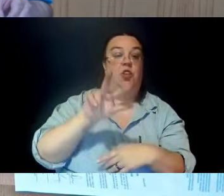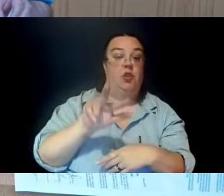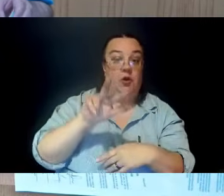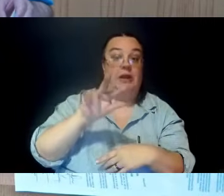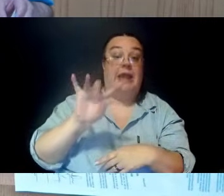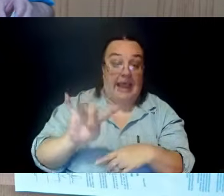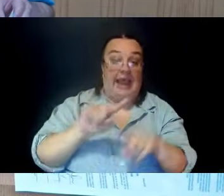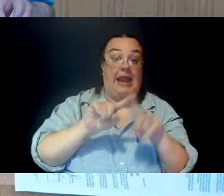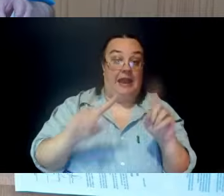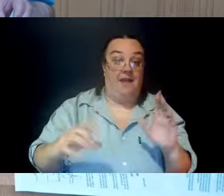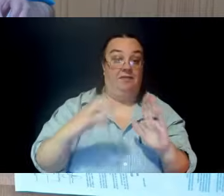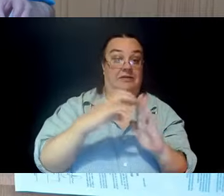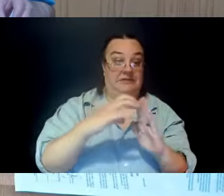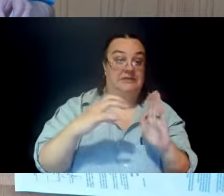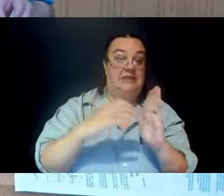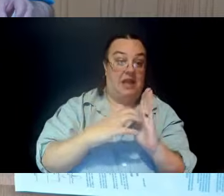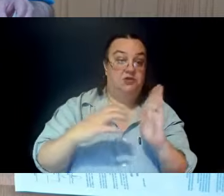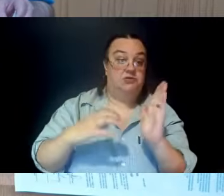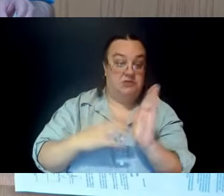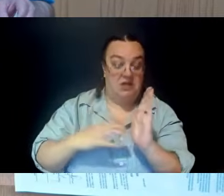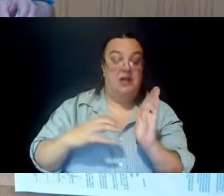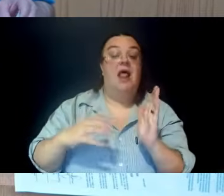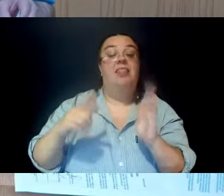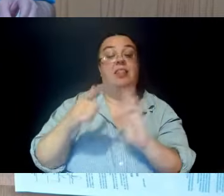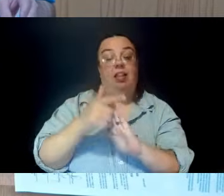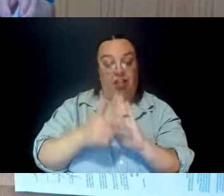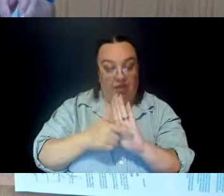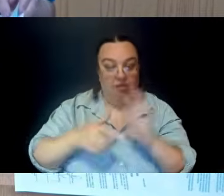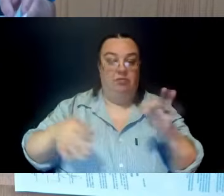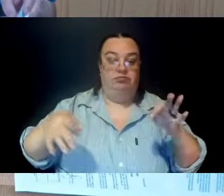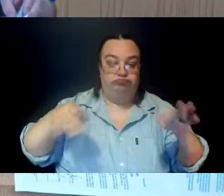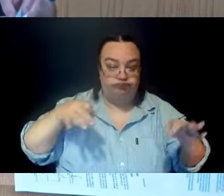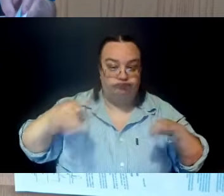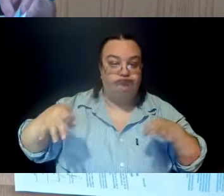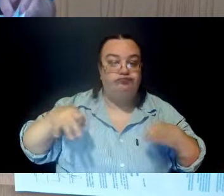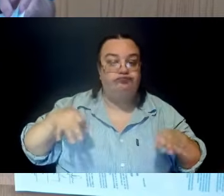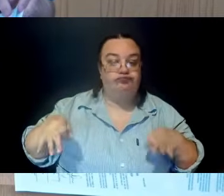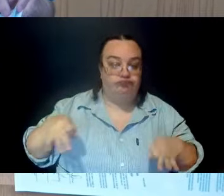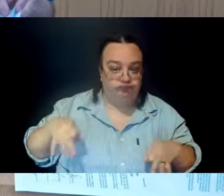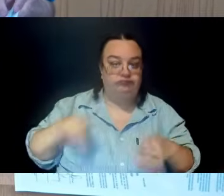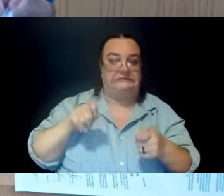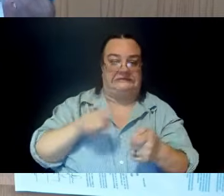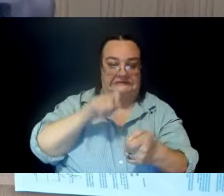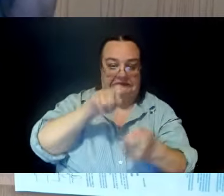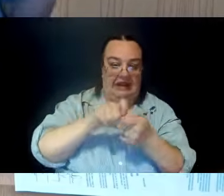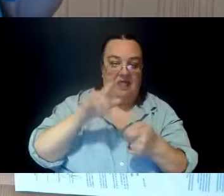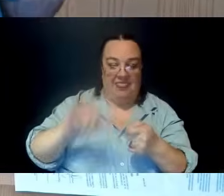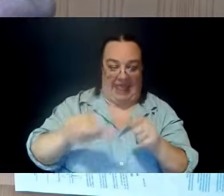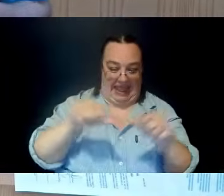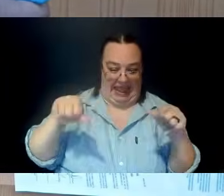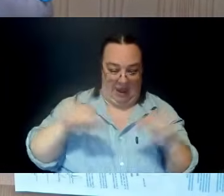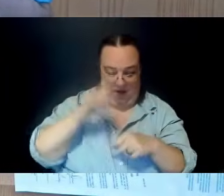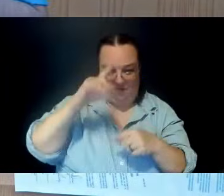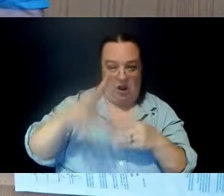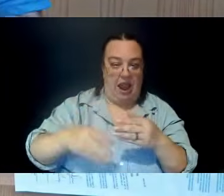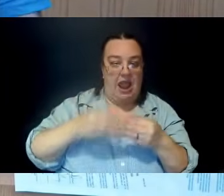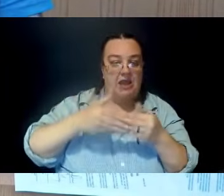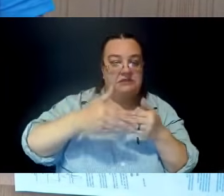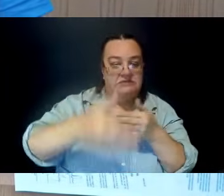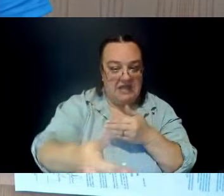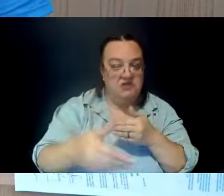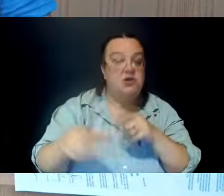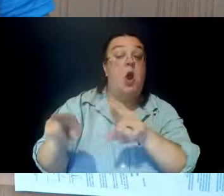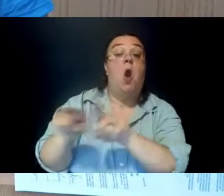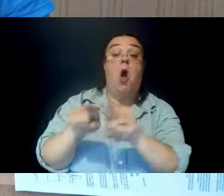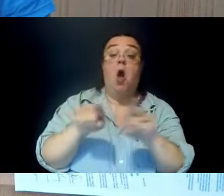the geographic legal description of the annexation area. Also provided is